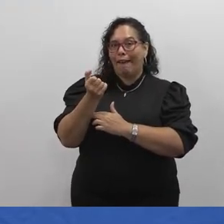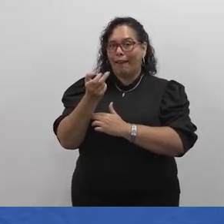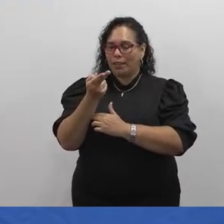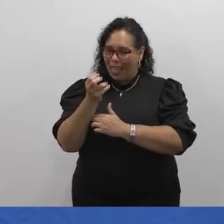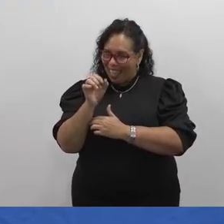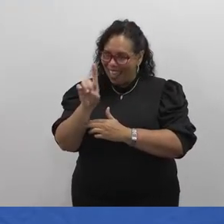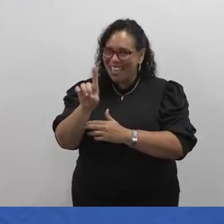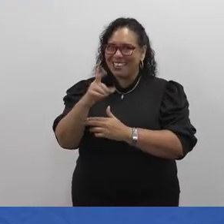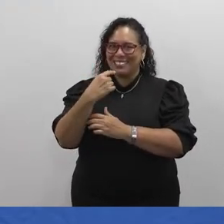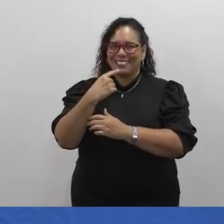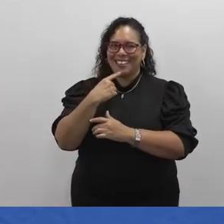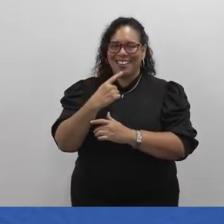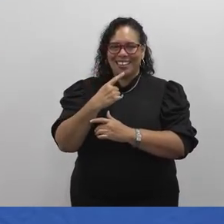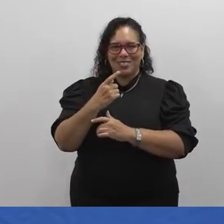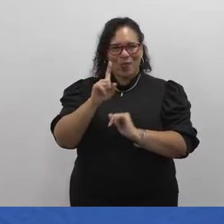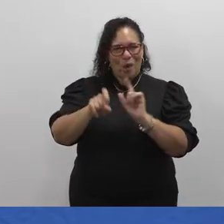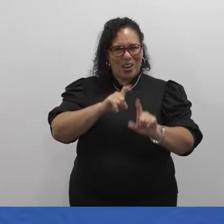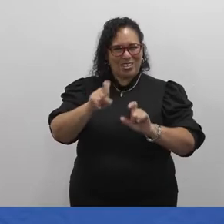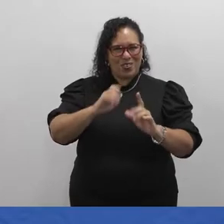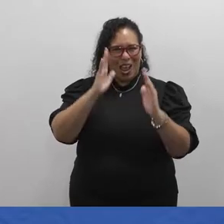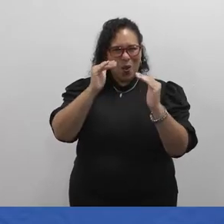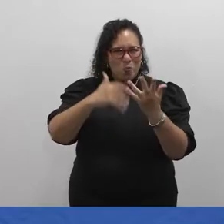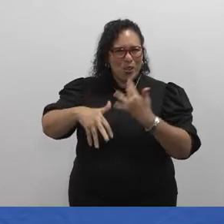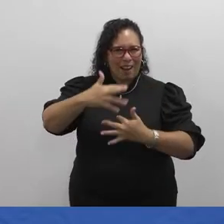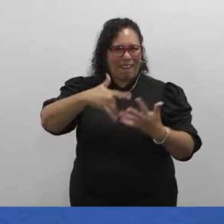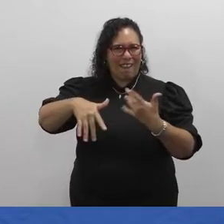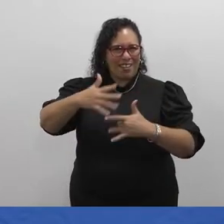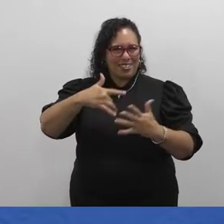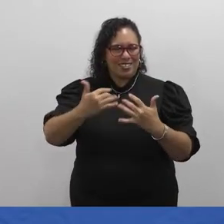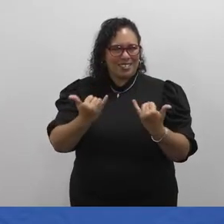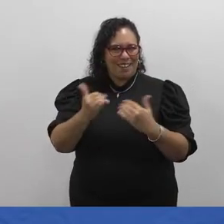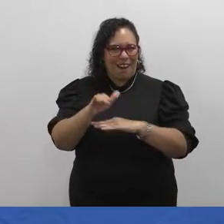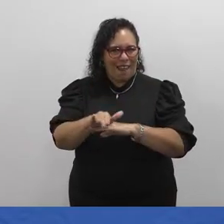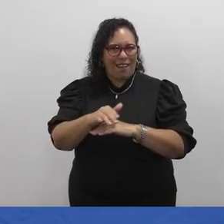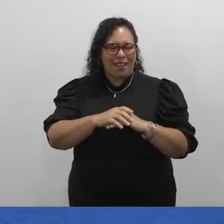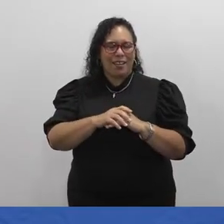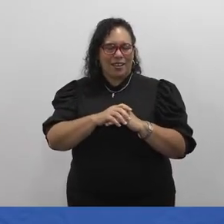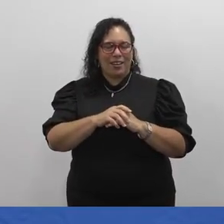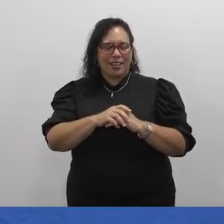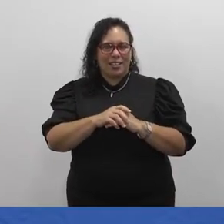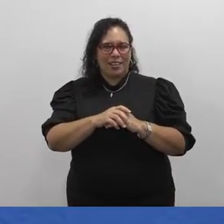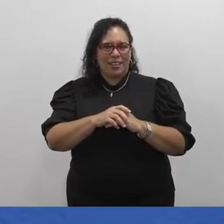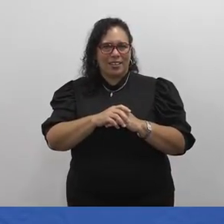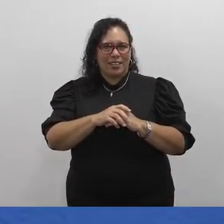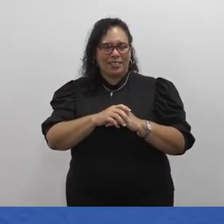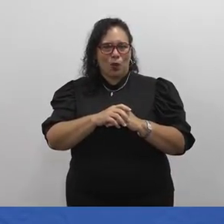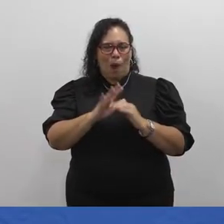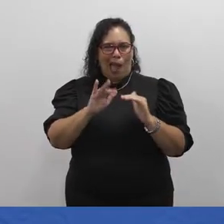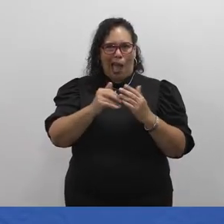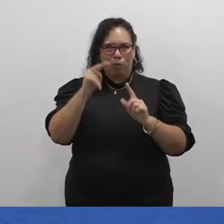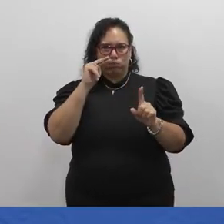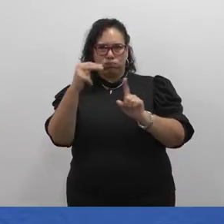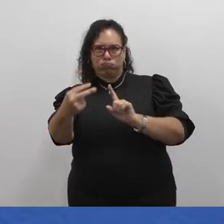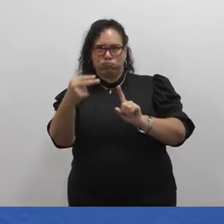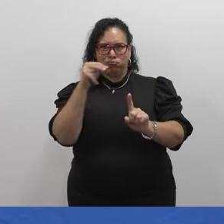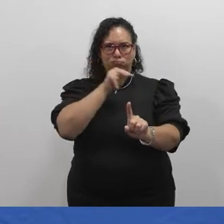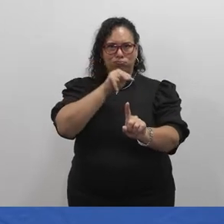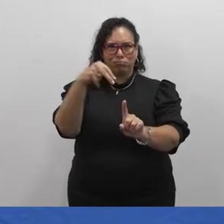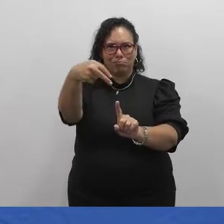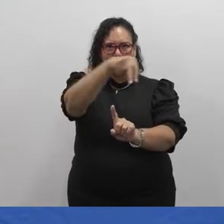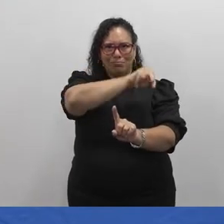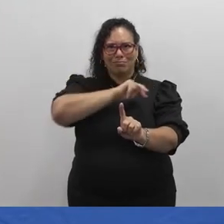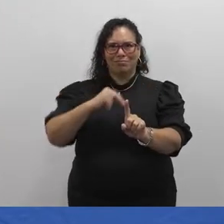are the kinds of questions that I'm hoping that we can engage in tonight in terms of optics, perception of,